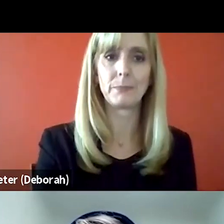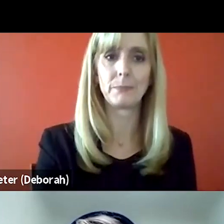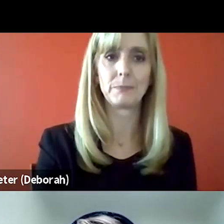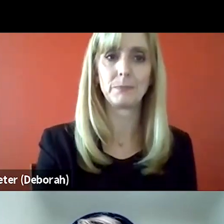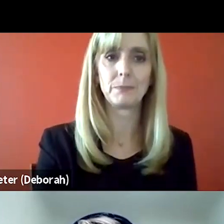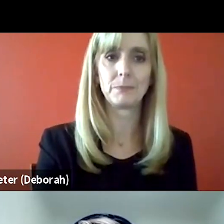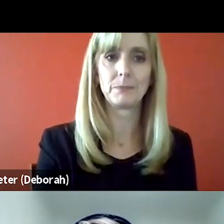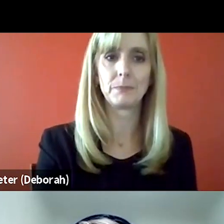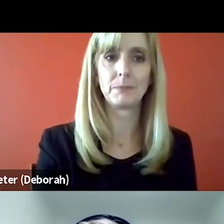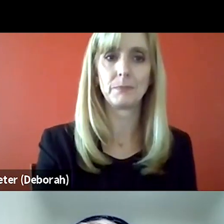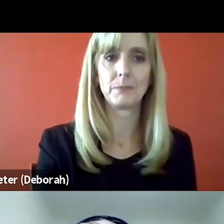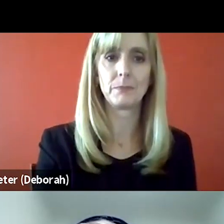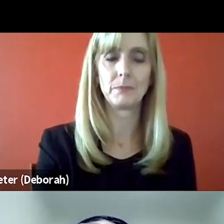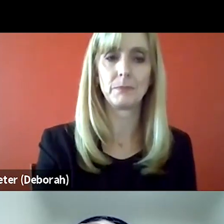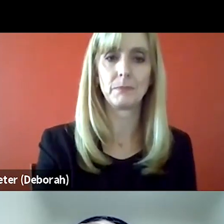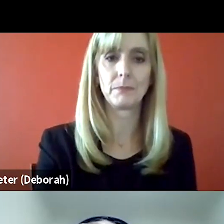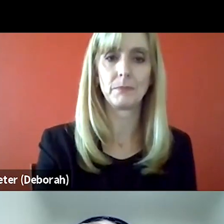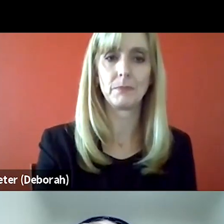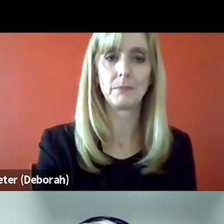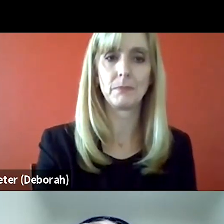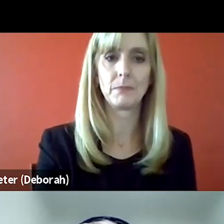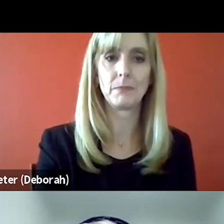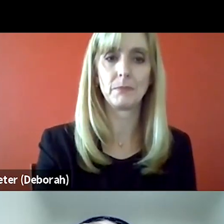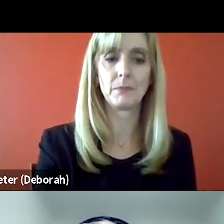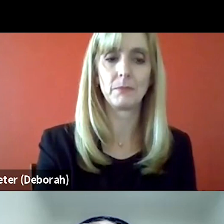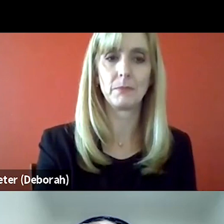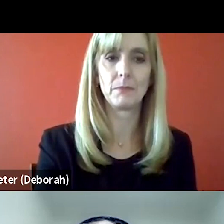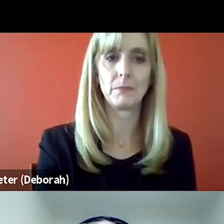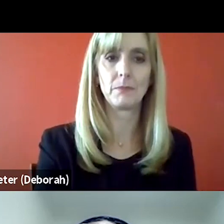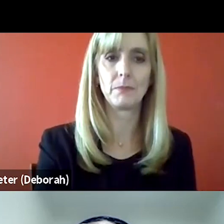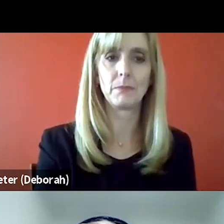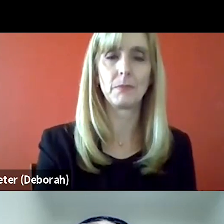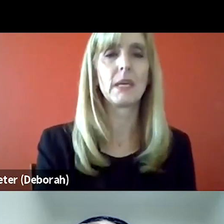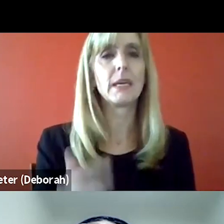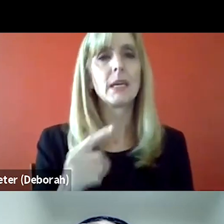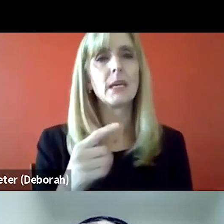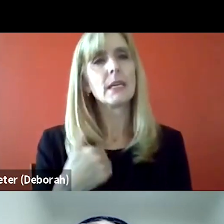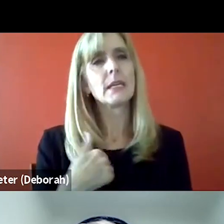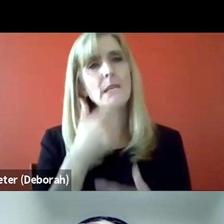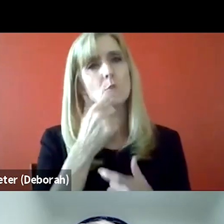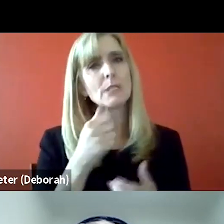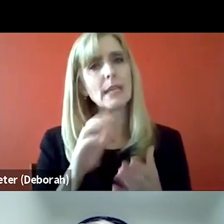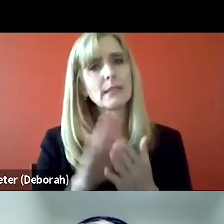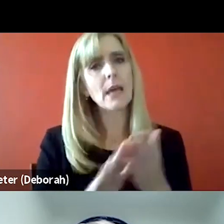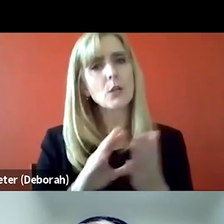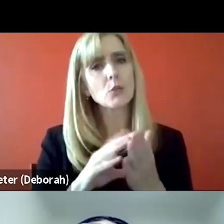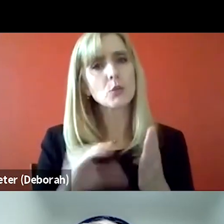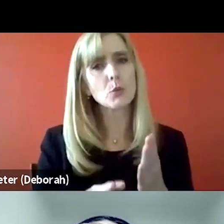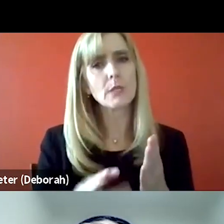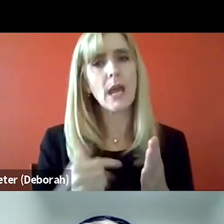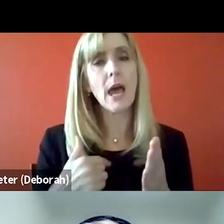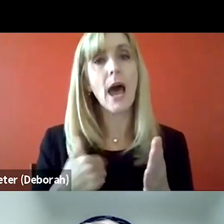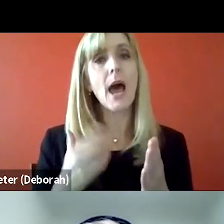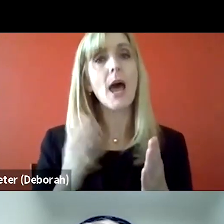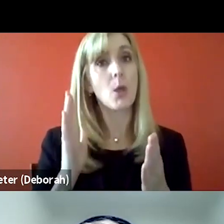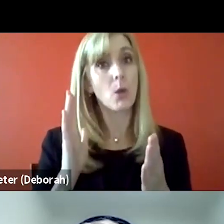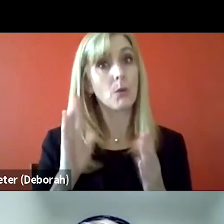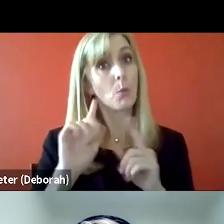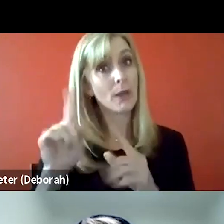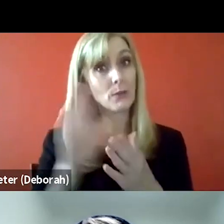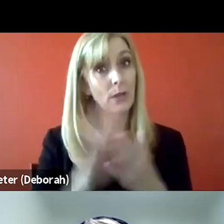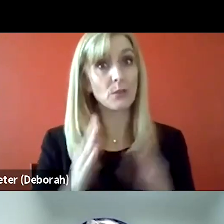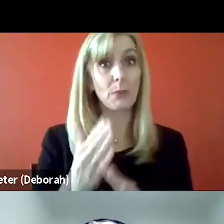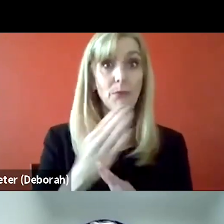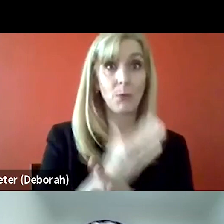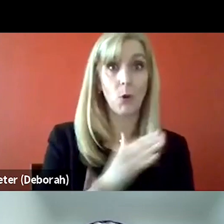So first I would like to touch on the whole college student experience, because I actually went to college before the ADA.